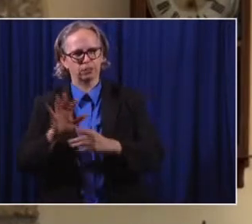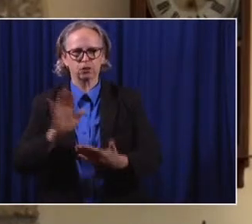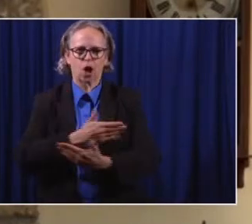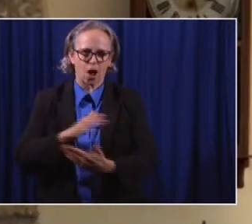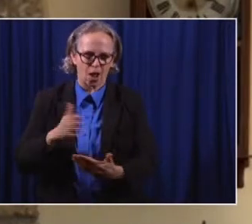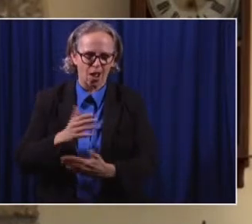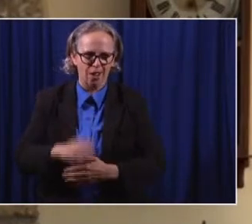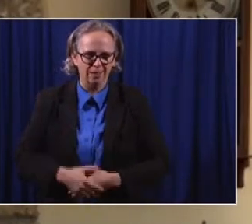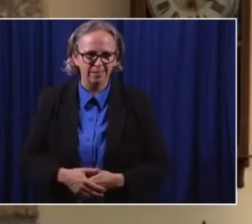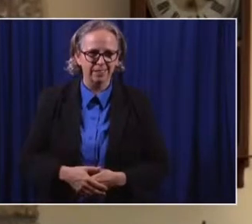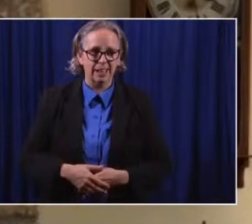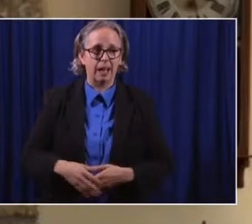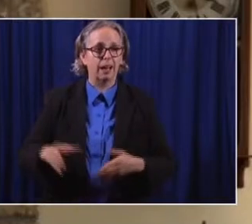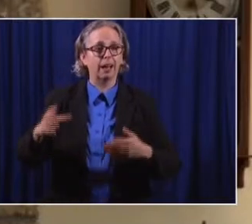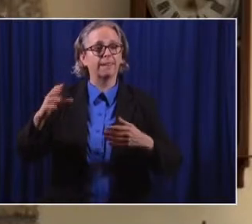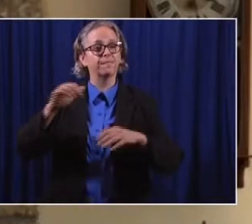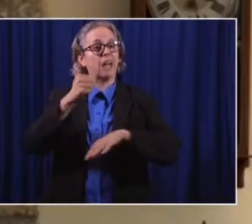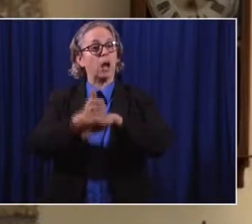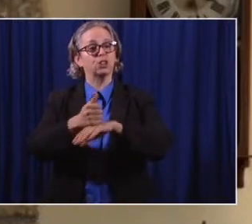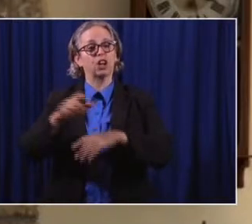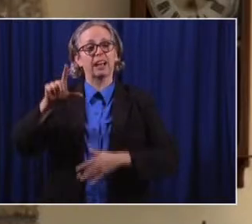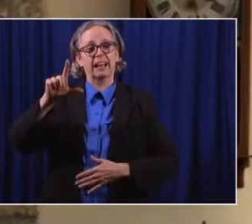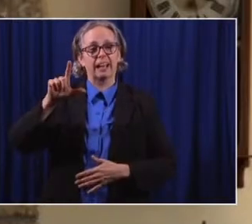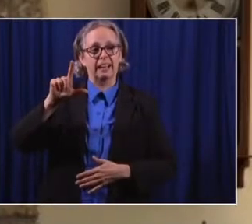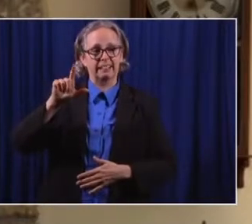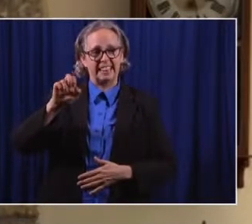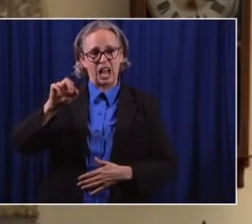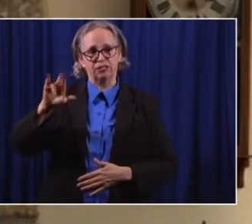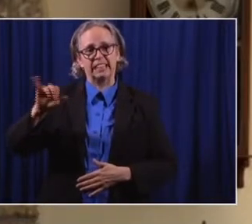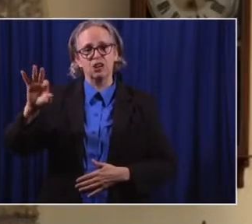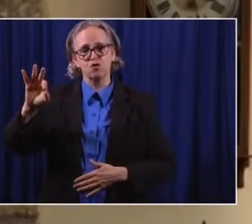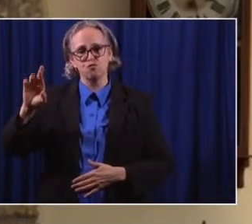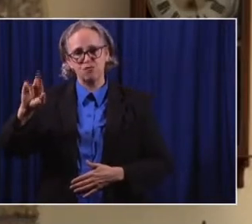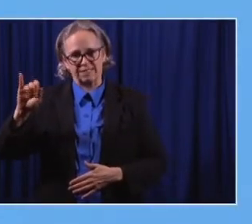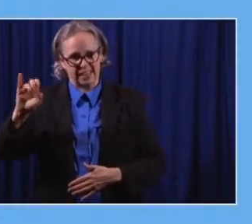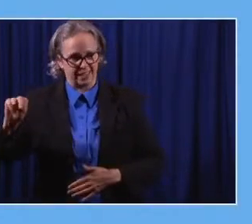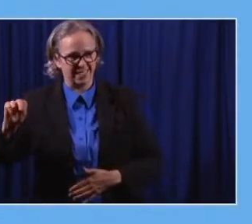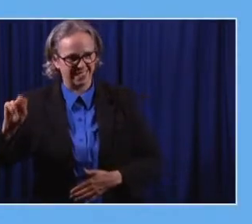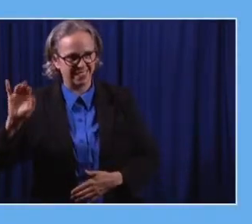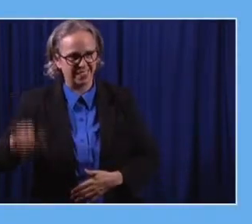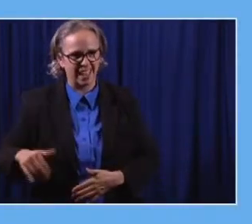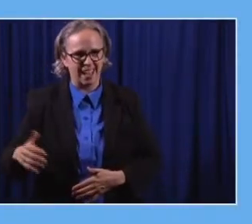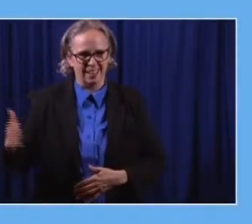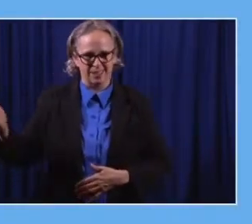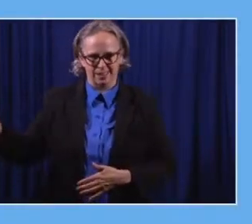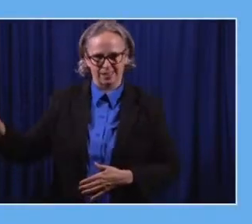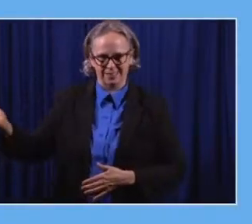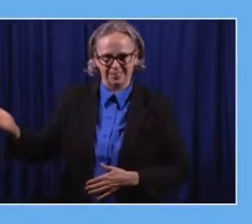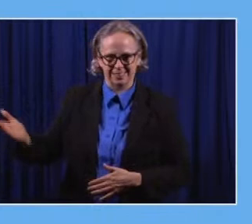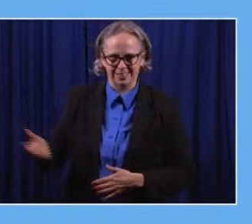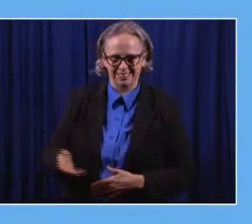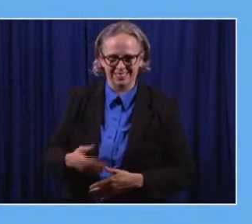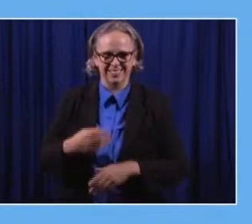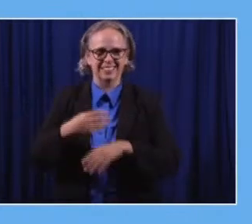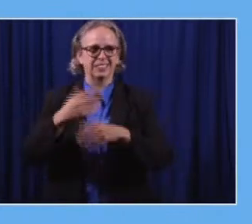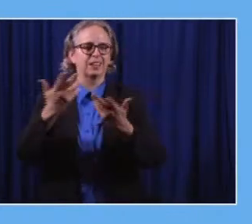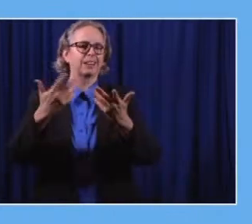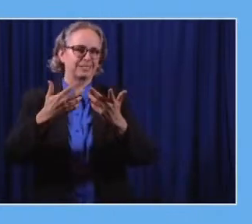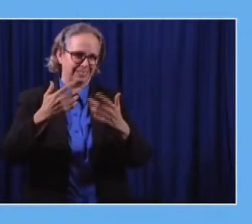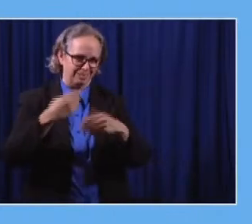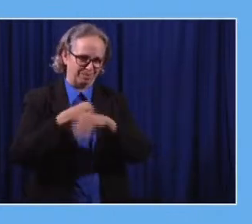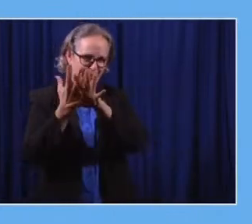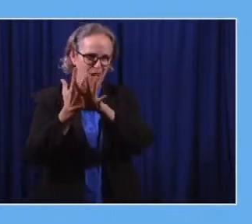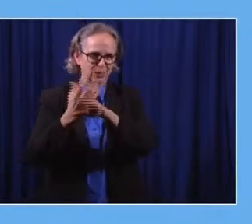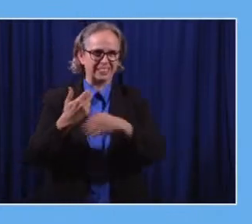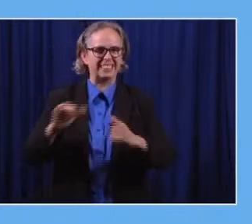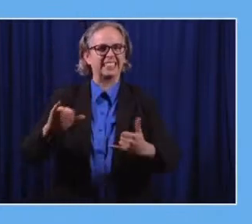Larry Griffin. In this time of COVID, the group is socially distanced, but still singing together. They sent this video